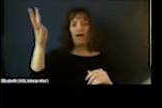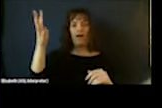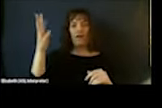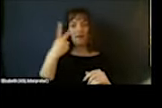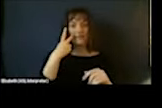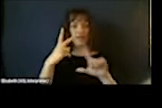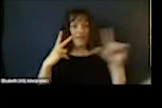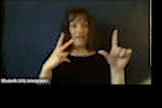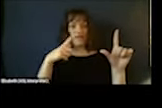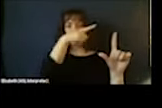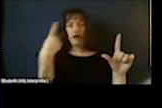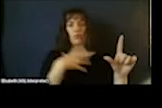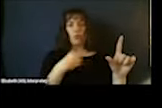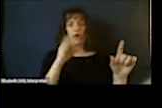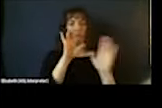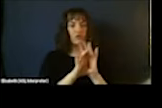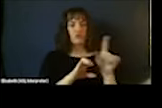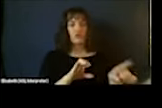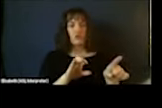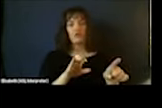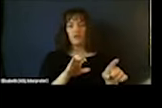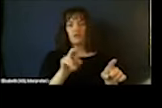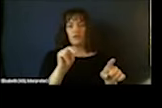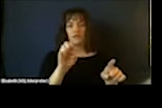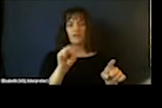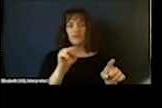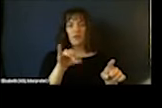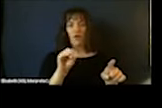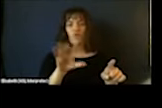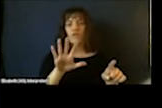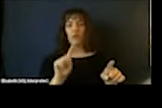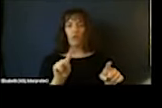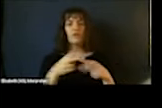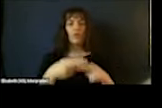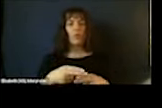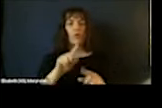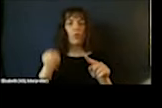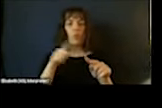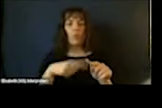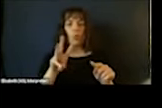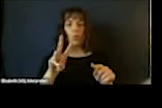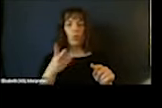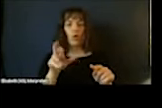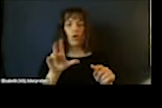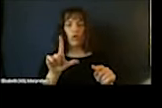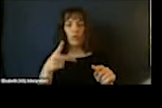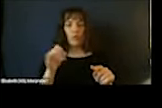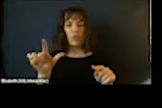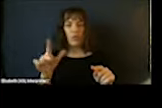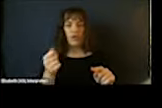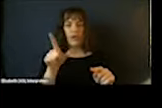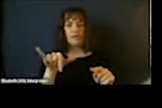this is an image of Messier 51. It's called the Whirlpool Galaxy. It's a spiral galaxy, so it has a big bright bulge in the middle. It has